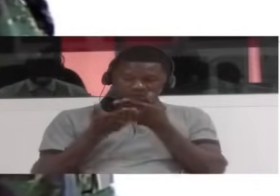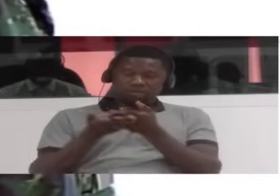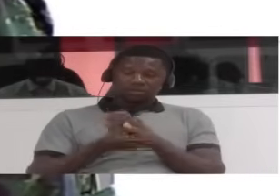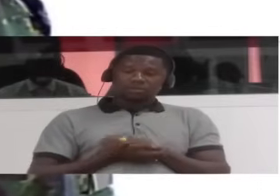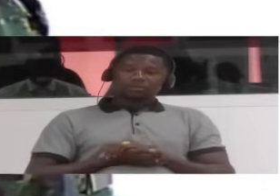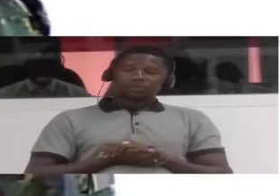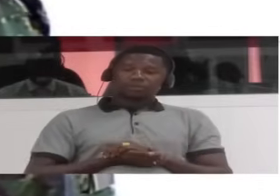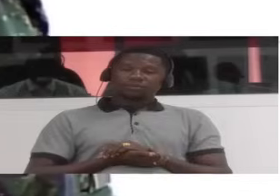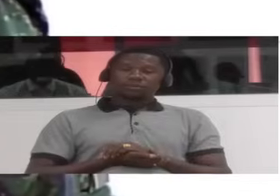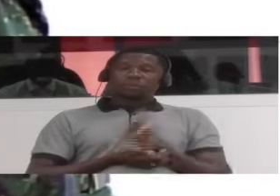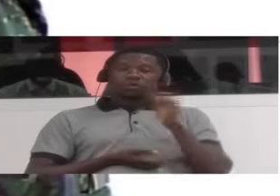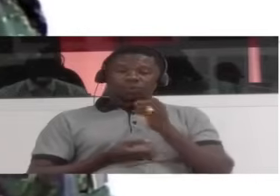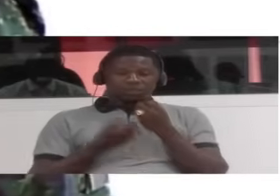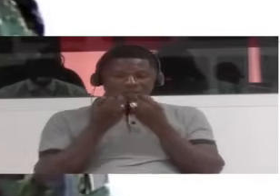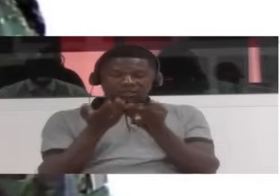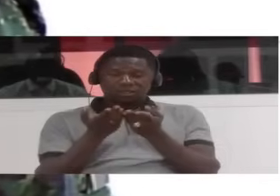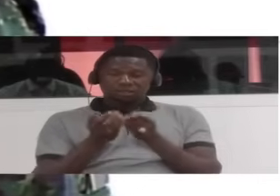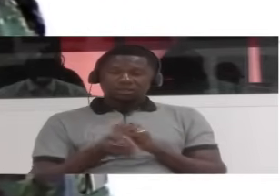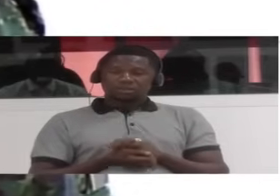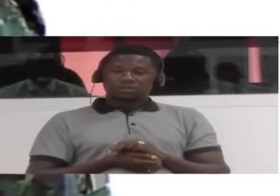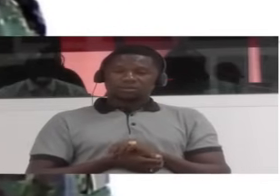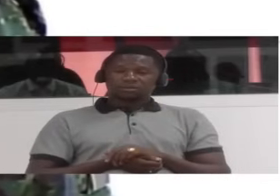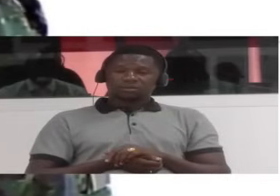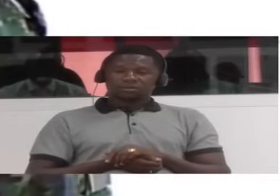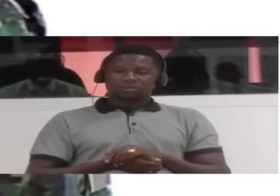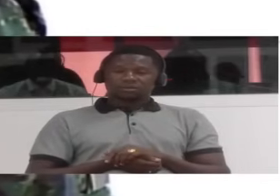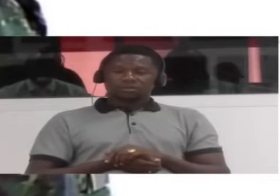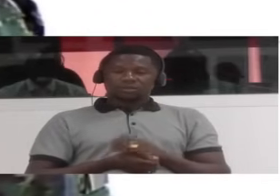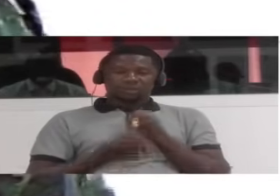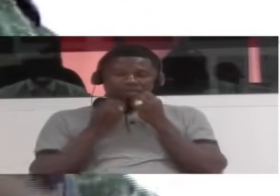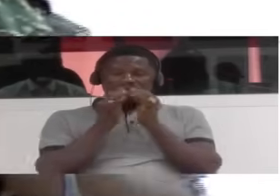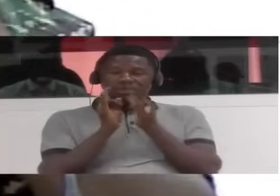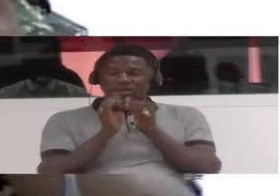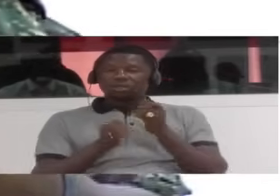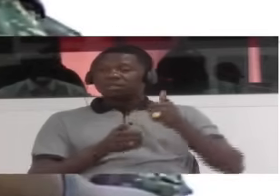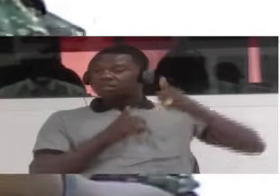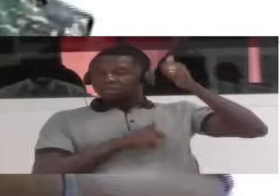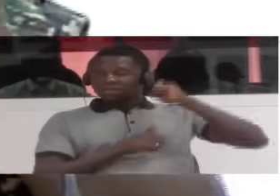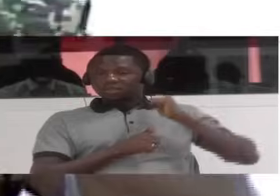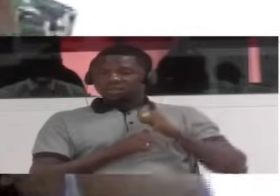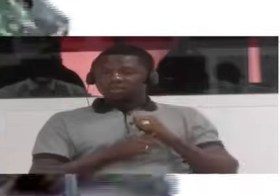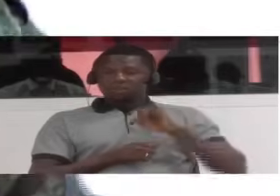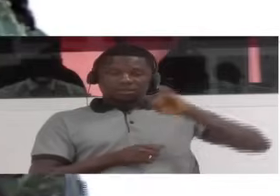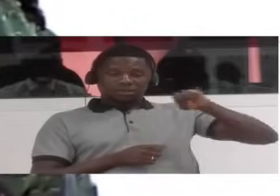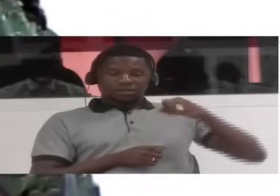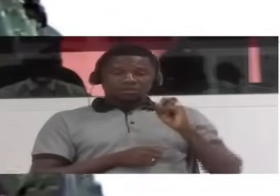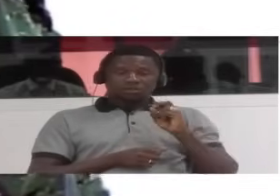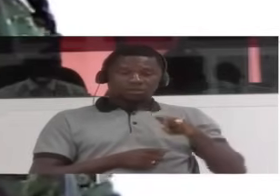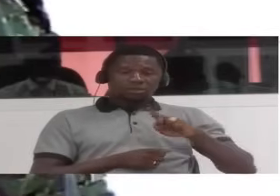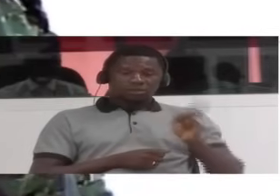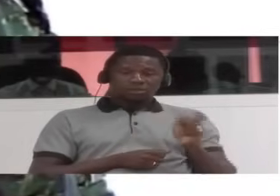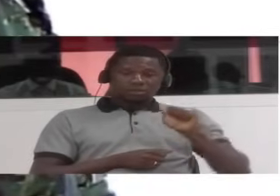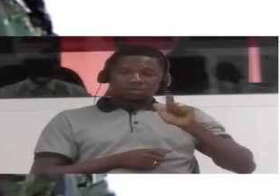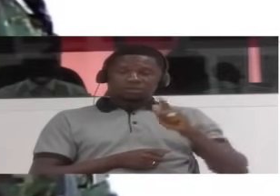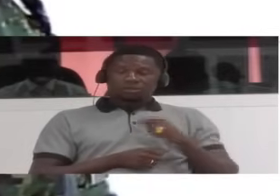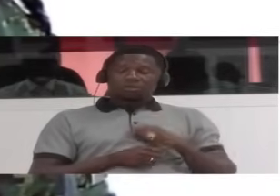incident? He said, yesterday, Jungla is making a good job, as he speak in his English. Yesterday,